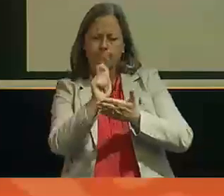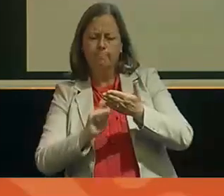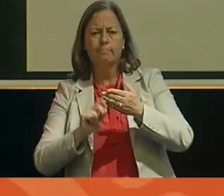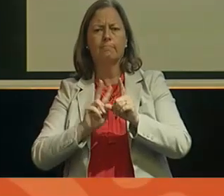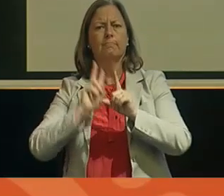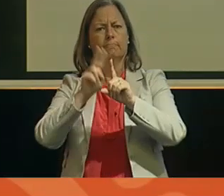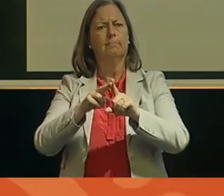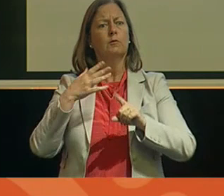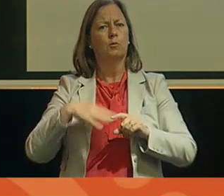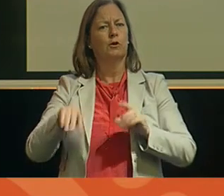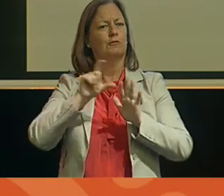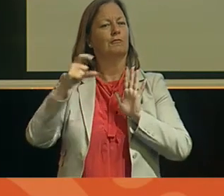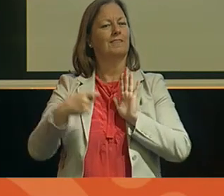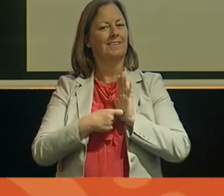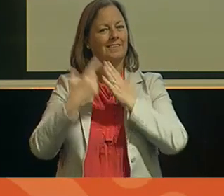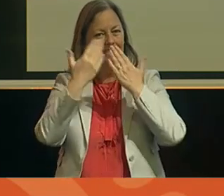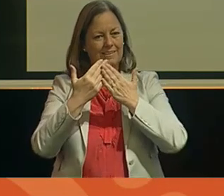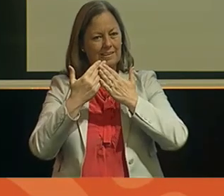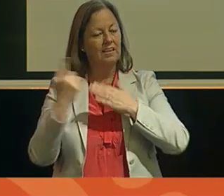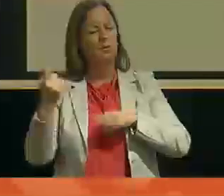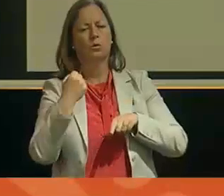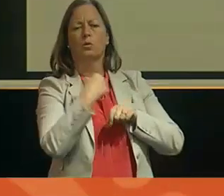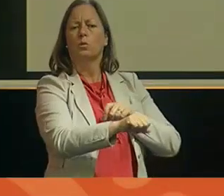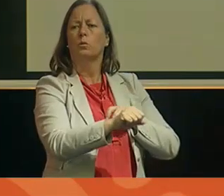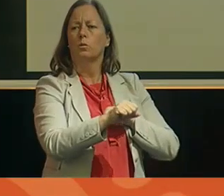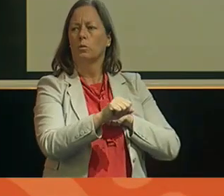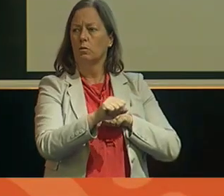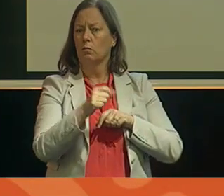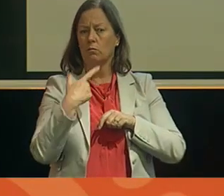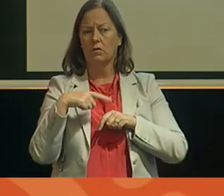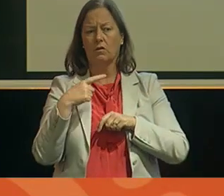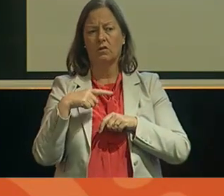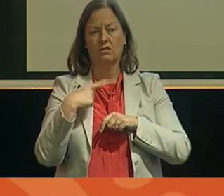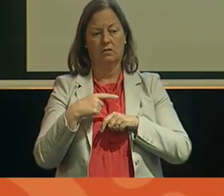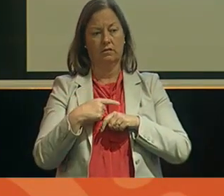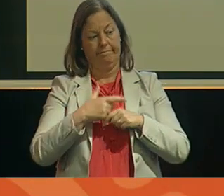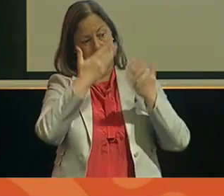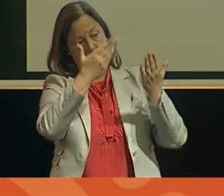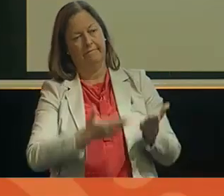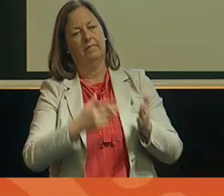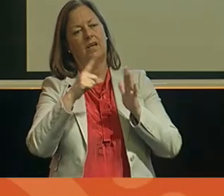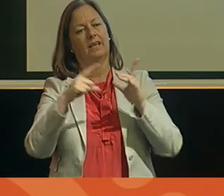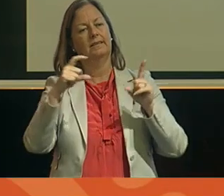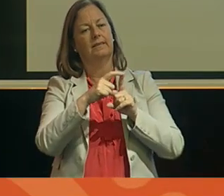further studies. She was declined because of the issue of her ID.